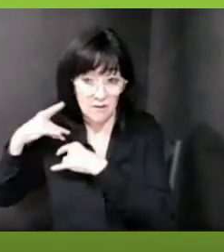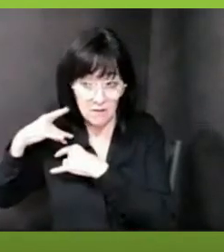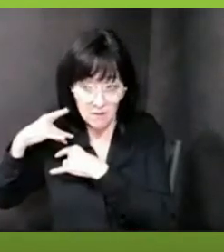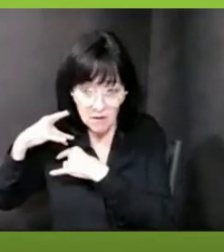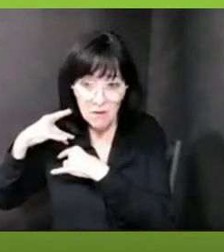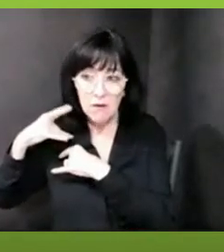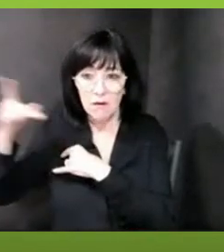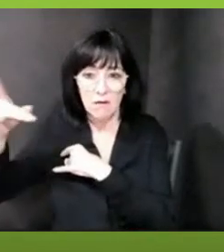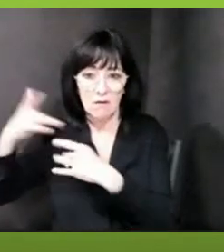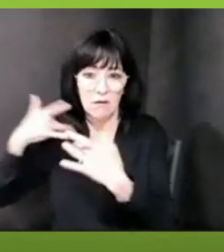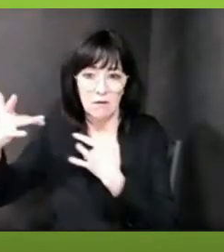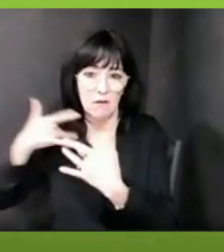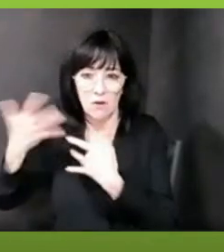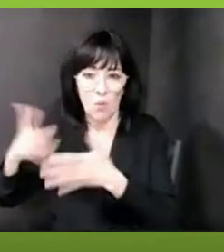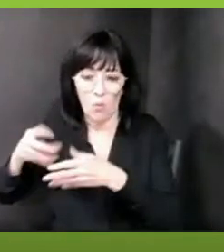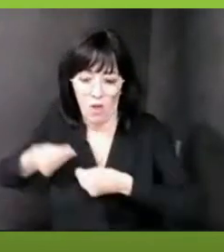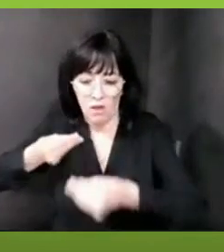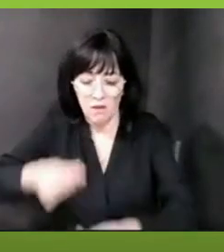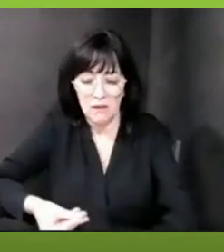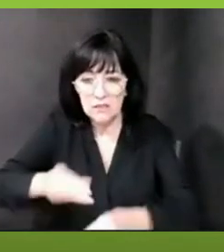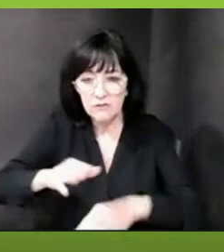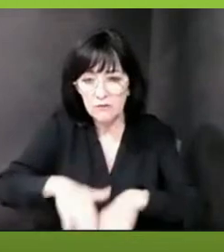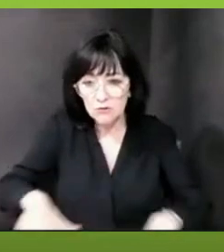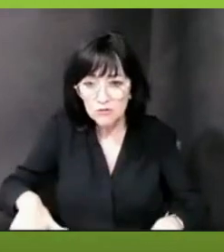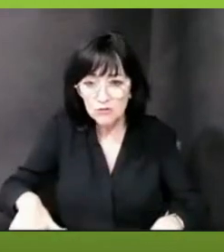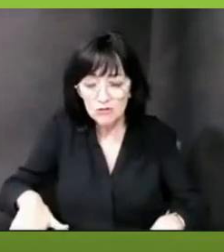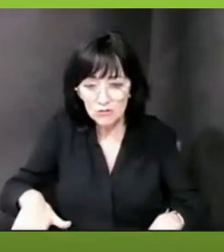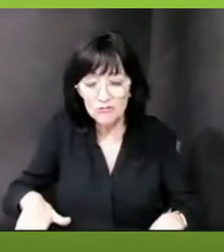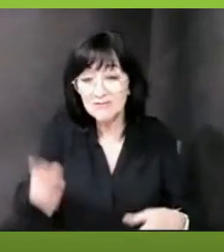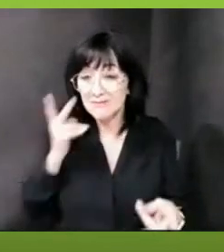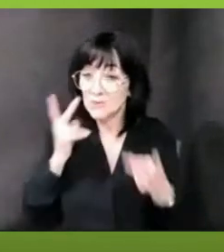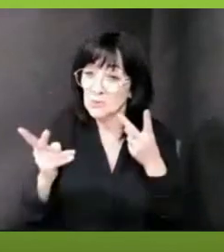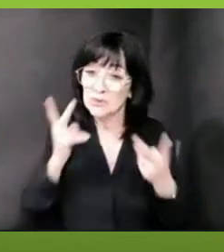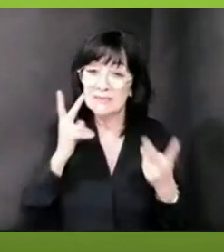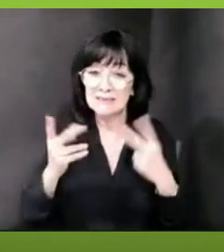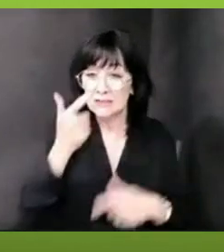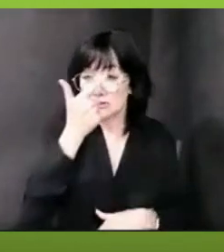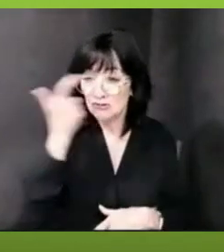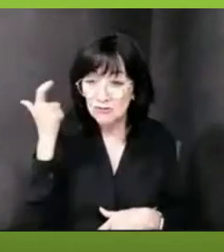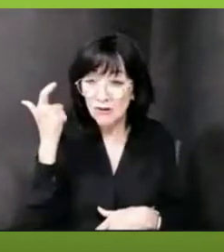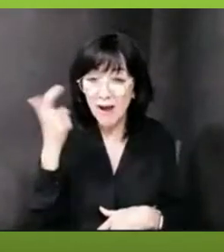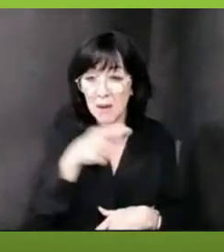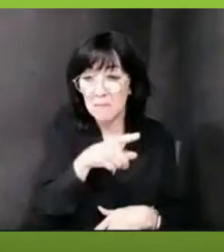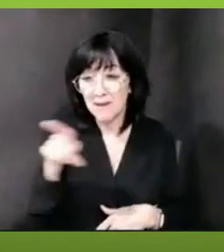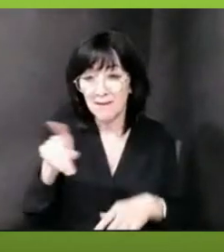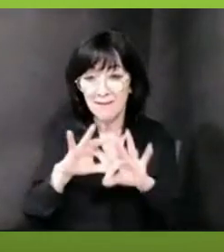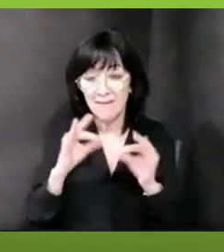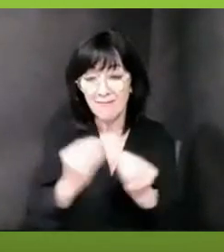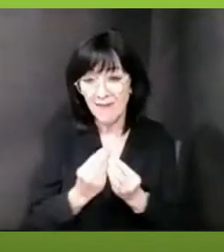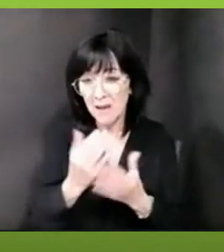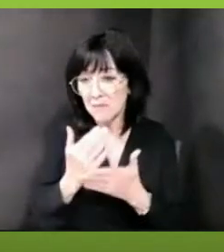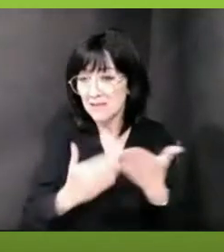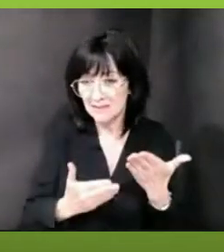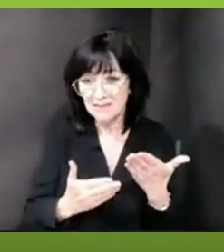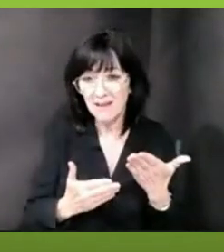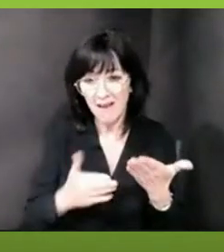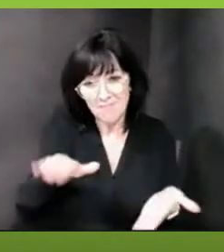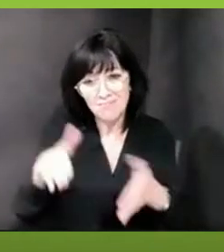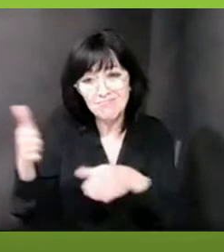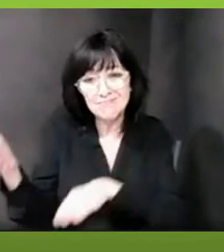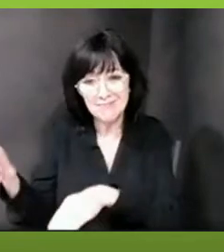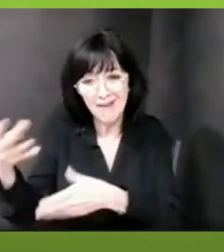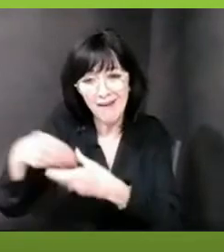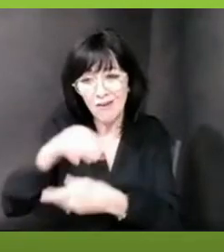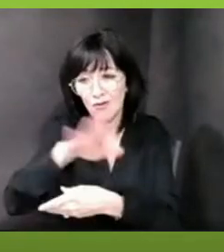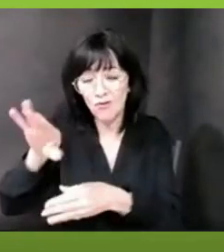and trauma from people who have lost family members to COVID-19. So aside from the mental health impact, there's a very direct physical